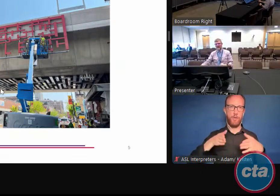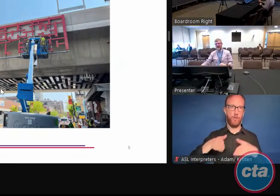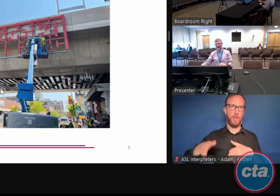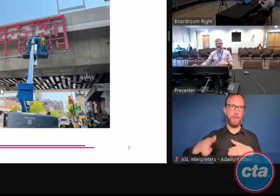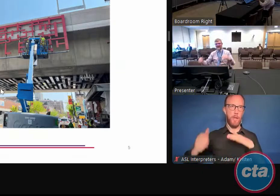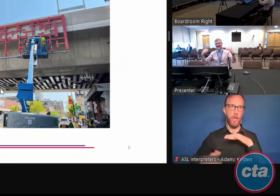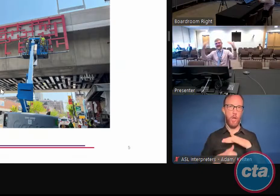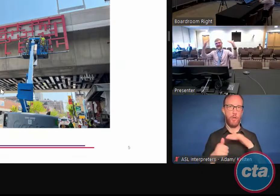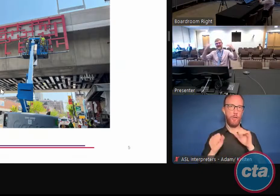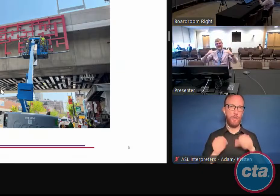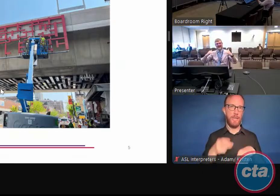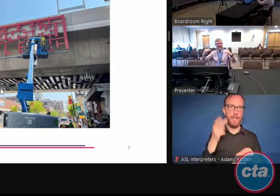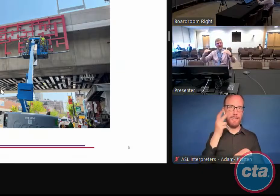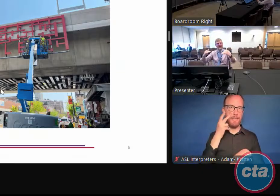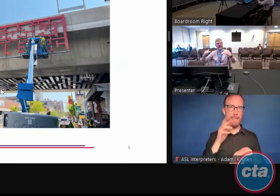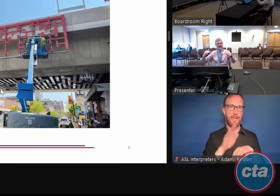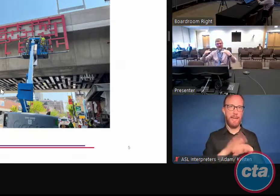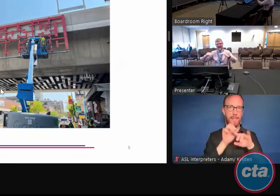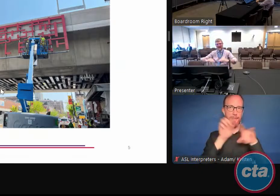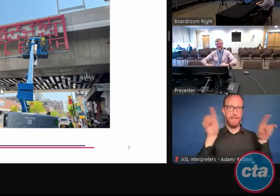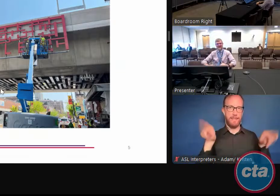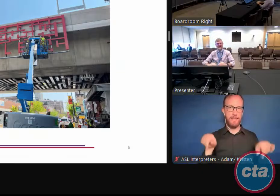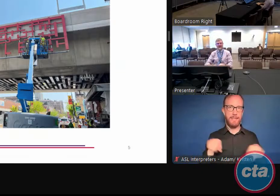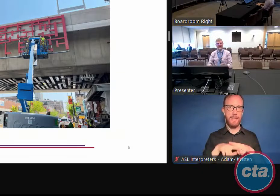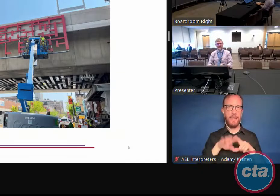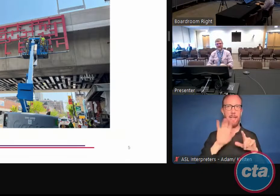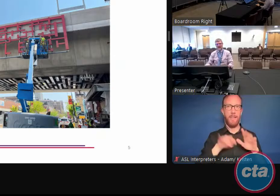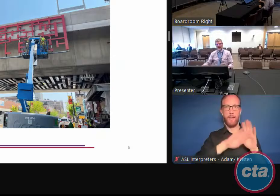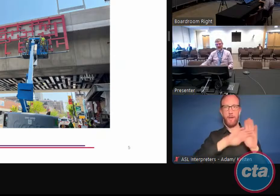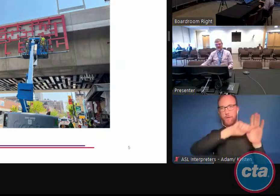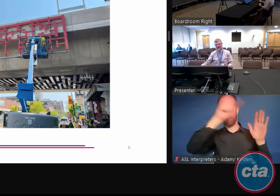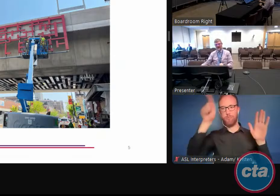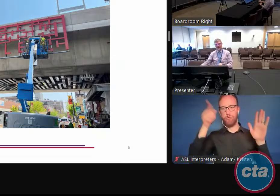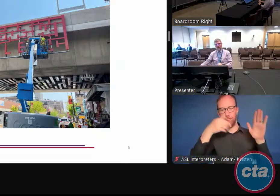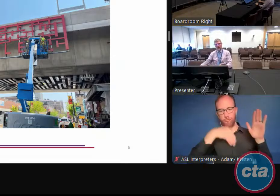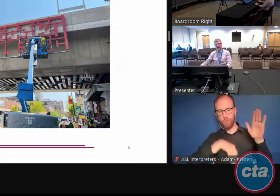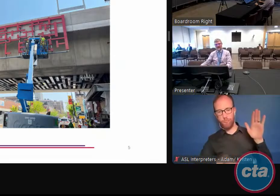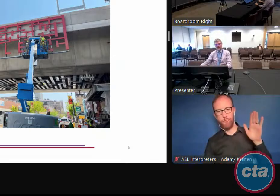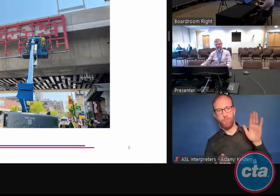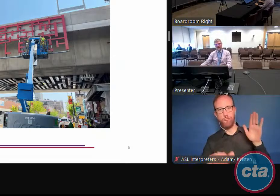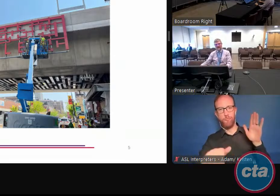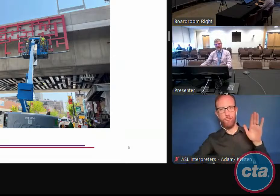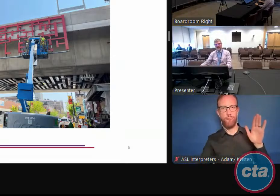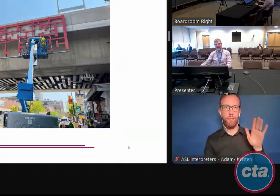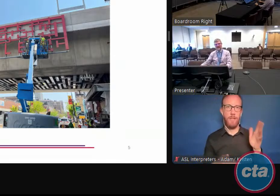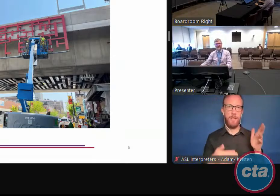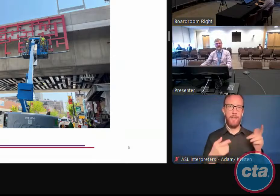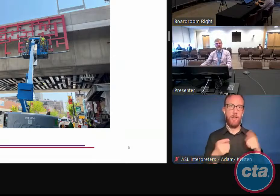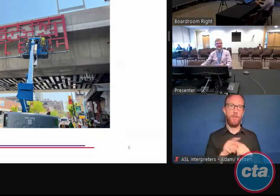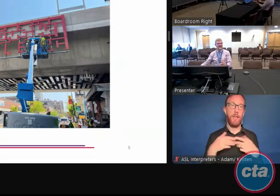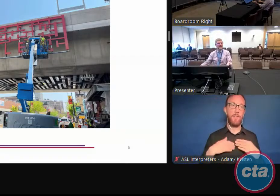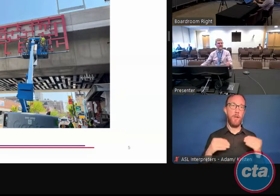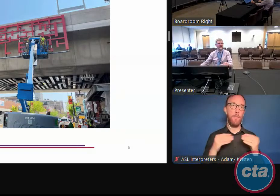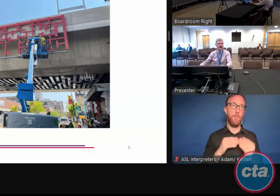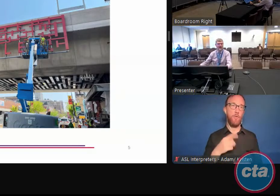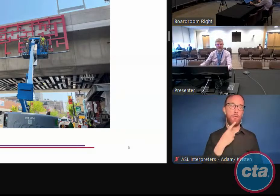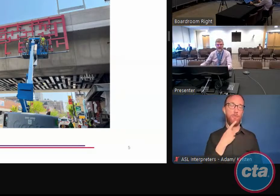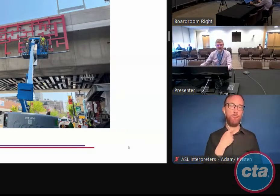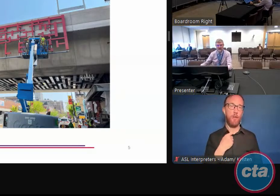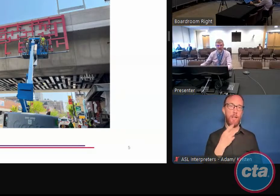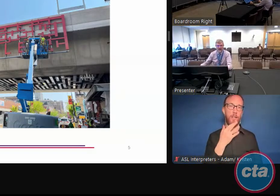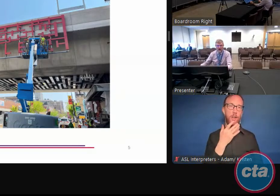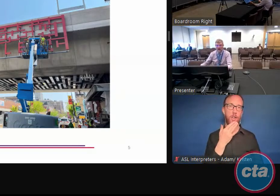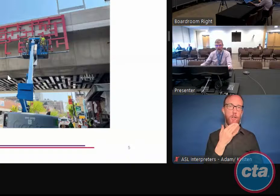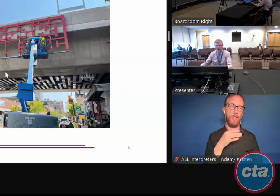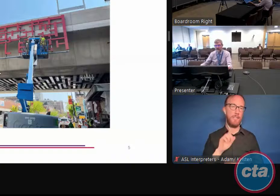similar in the Argyle sign that carries over to under and that carries down to the pavers. It also has kind of a more distinctive red finish on the exterior, which is different than all the other